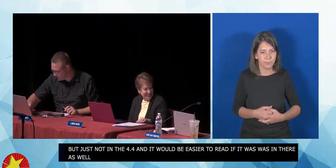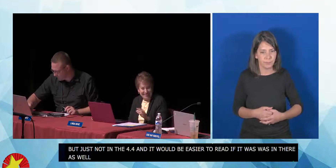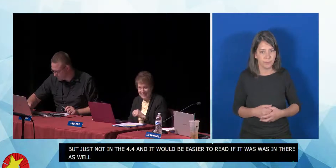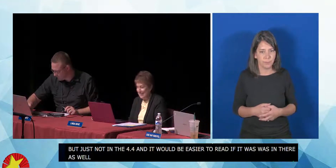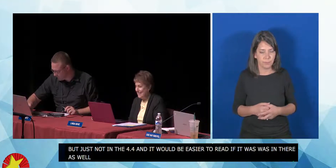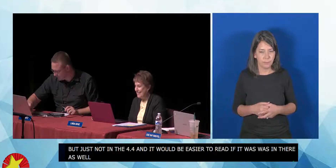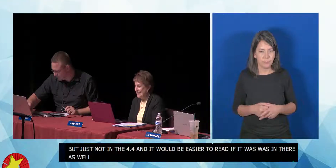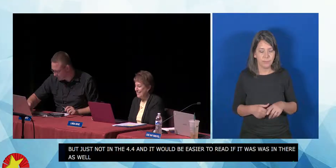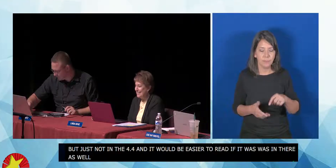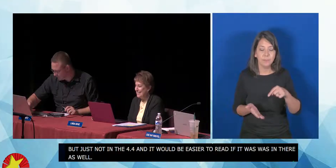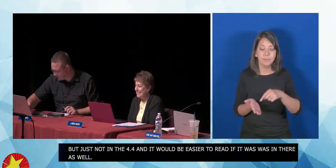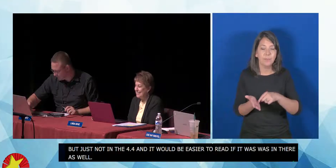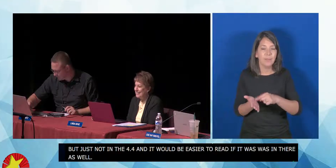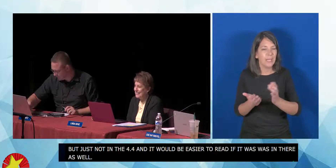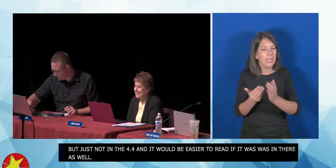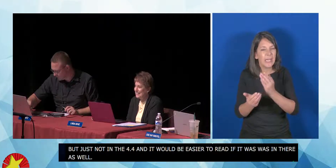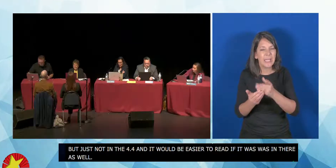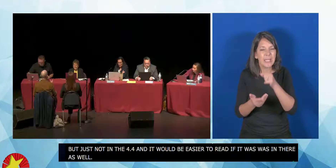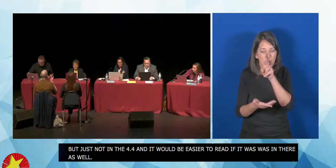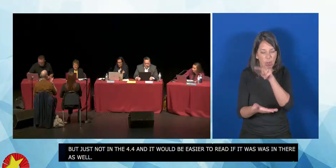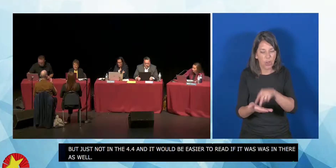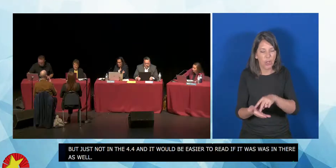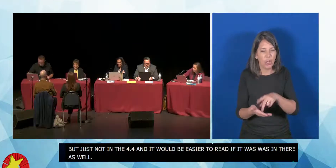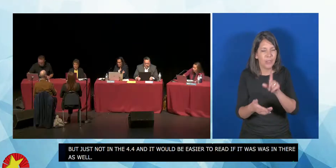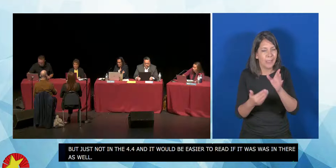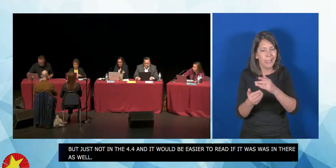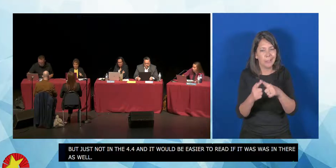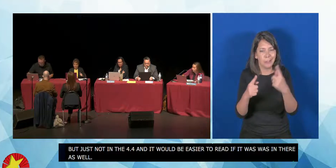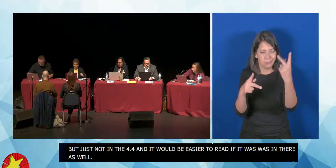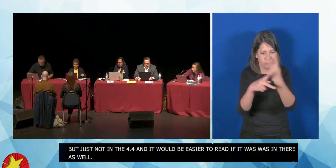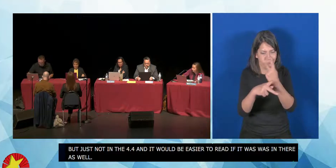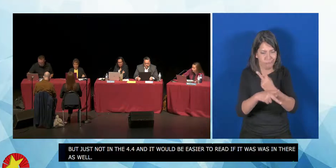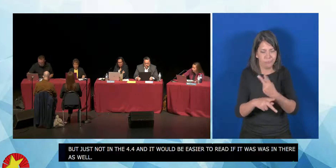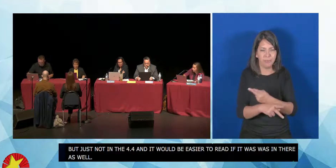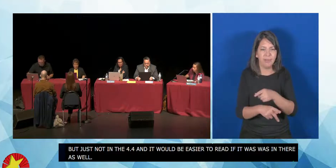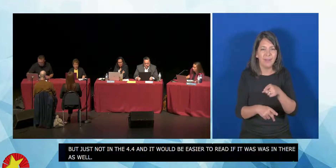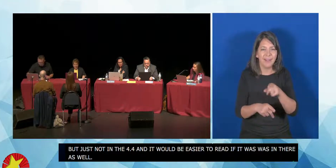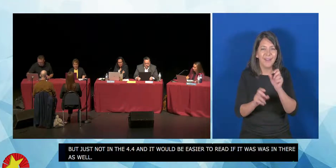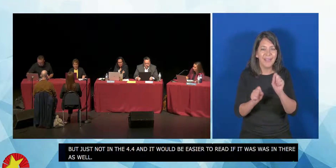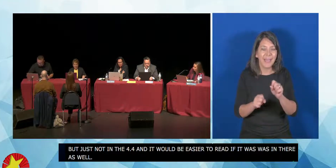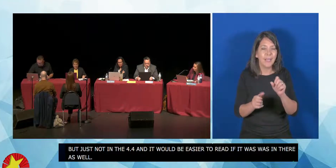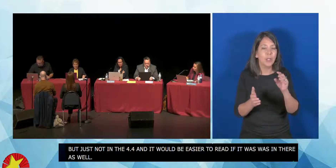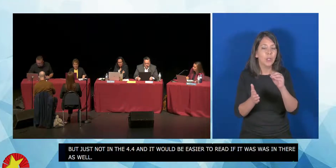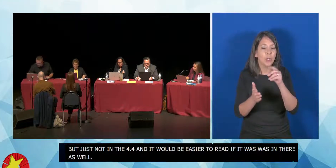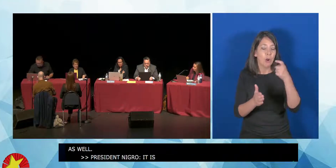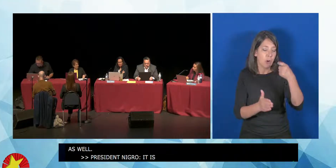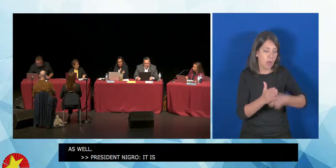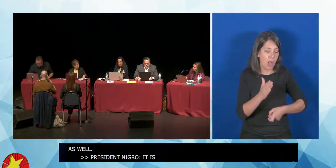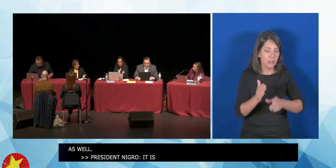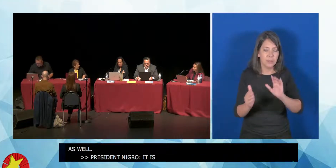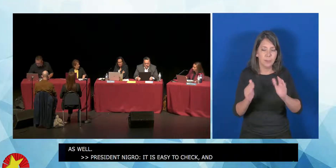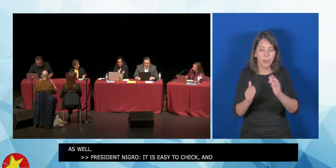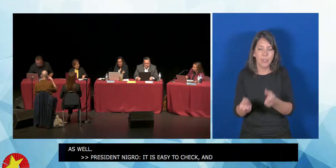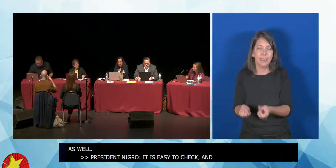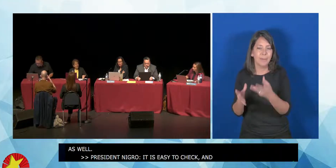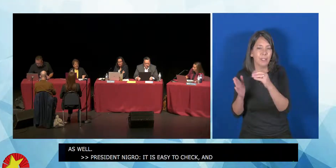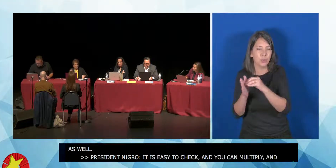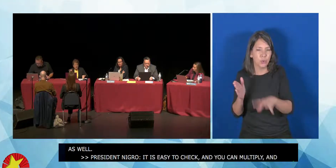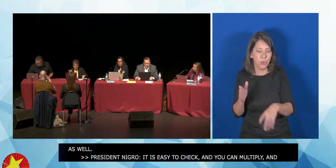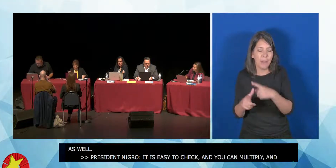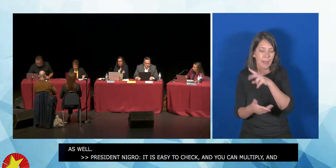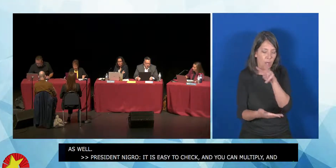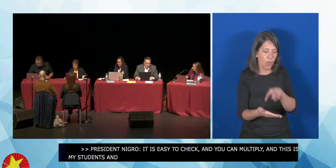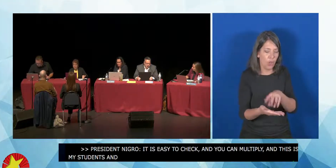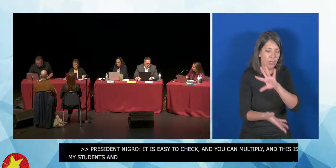So it's easy to check. You can multiply quickly. These are my weighted students, this is my cost per student, and then I get back to the total